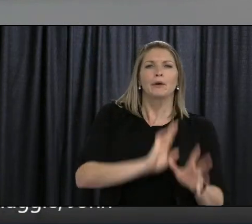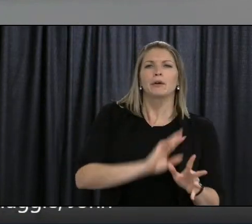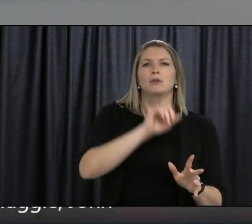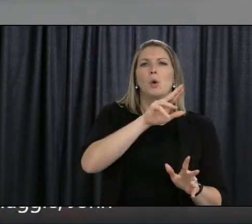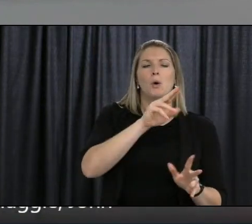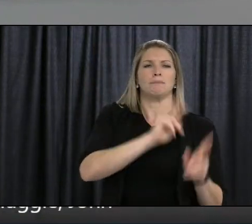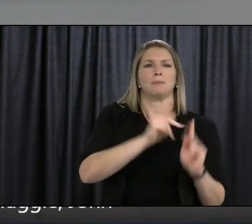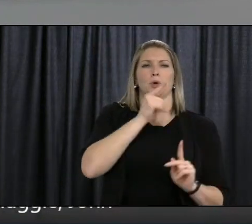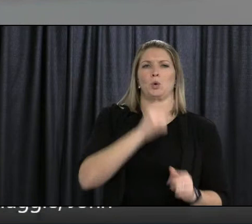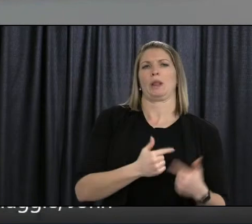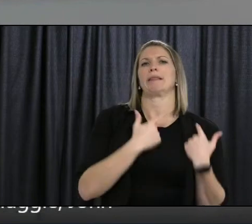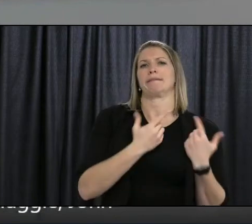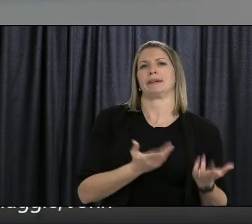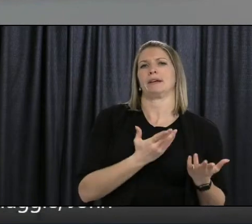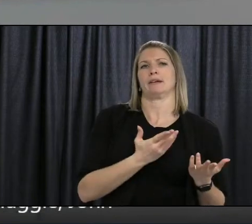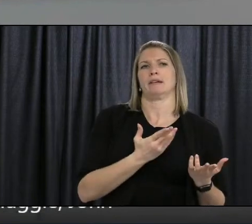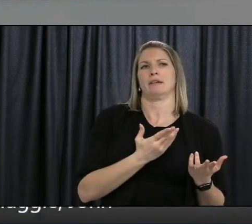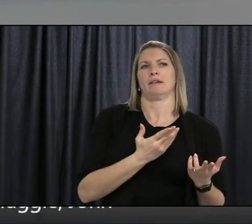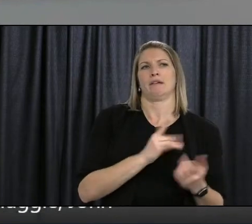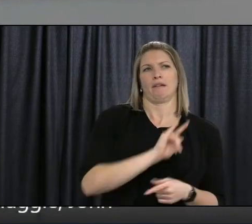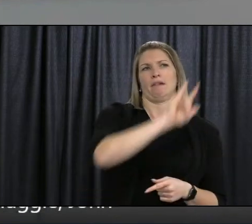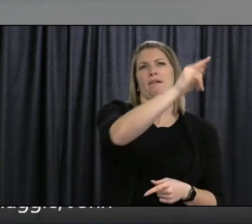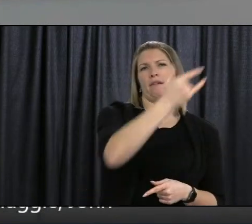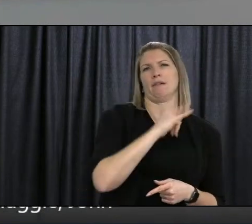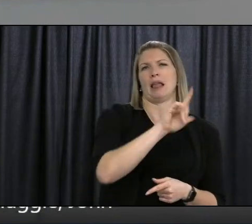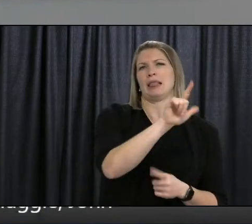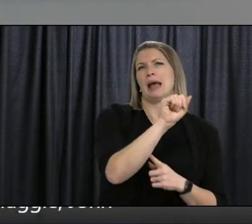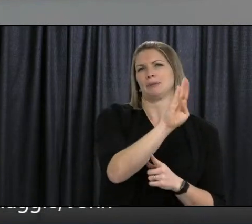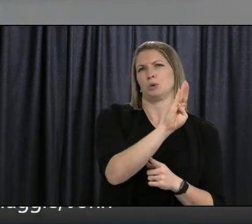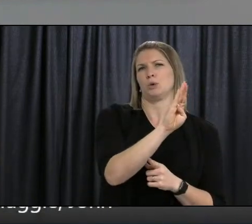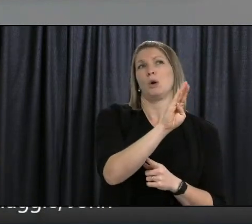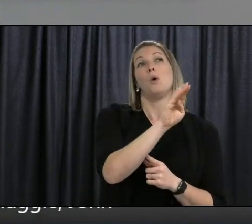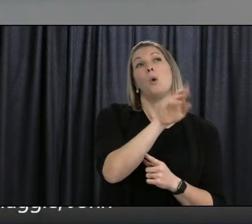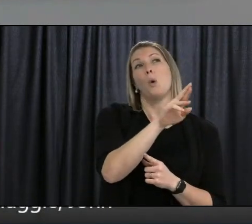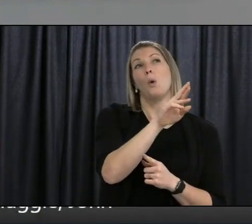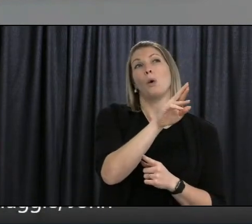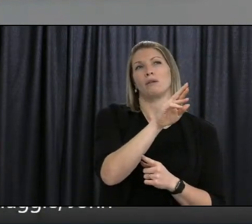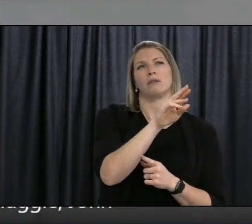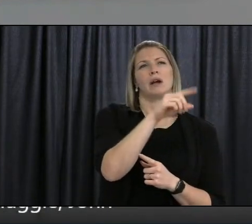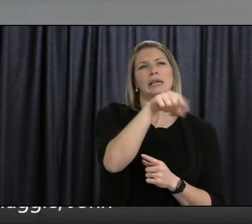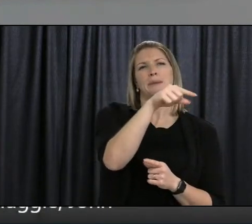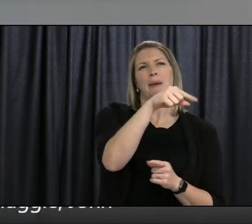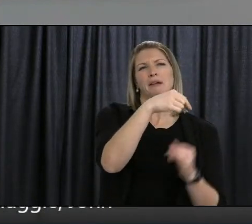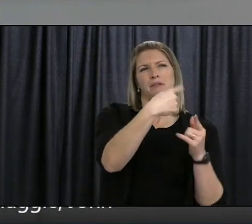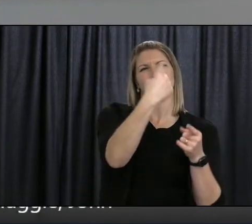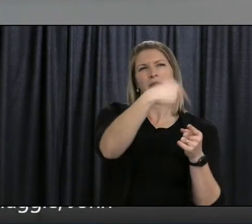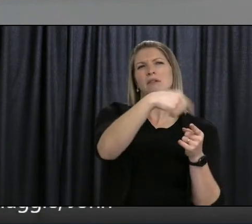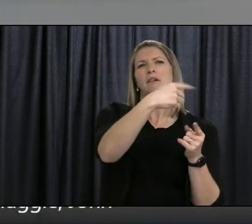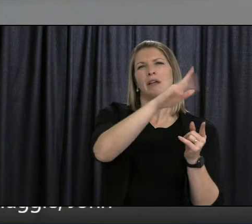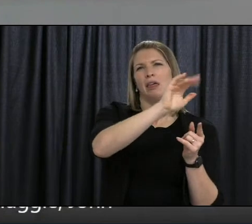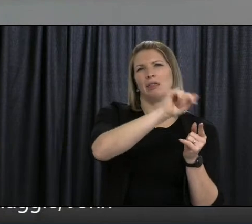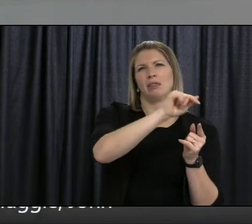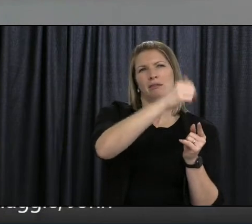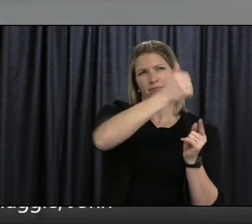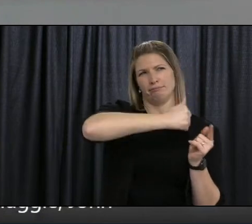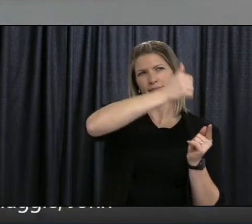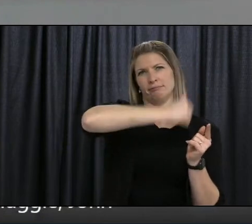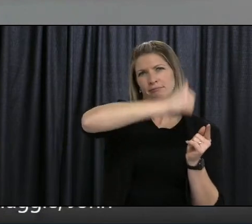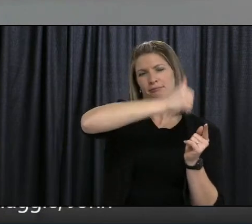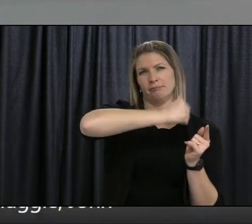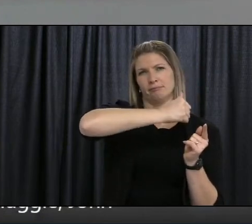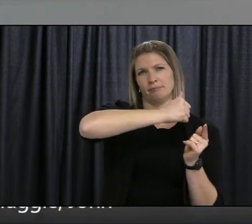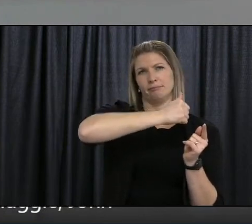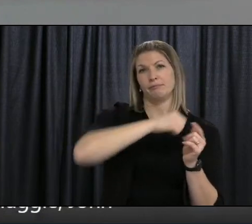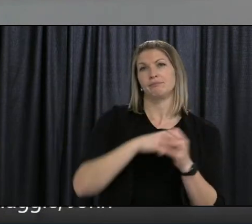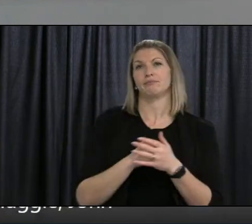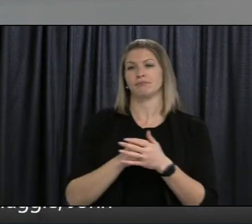the Labrador, Quebec border who would apply for access. The first